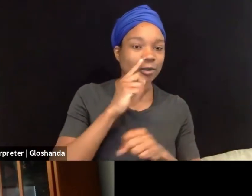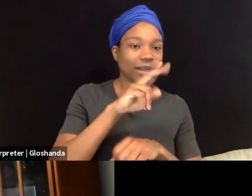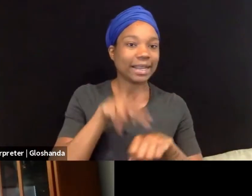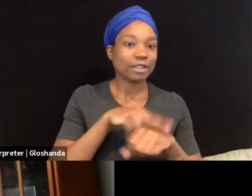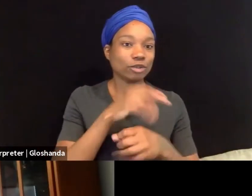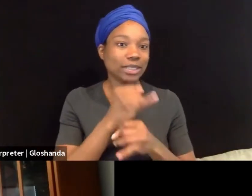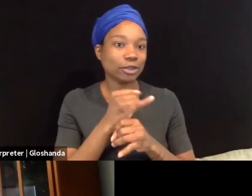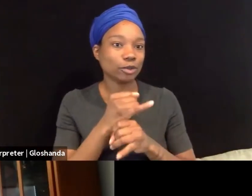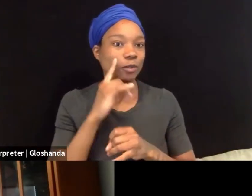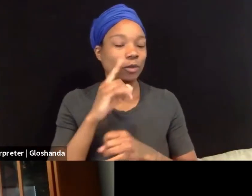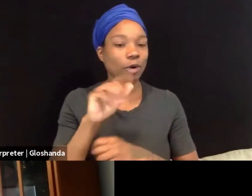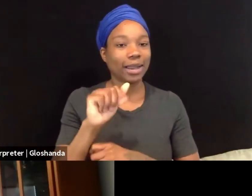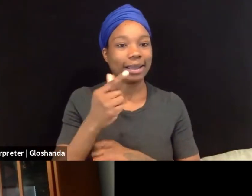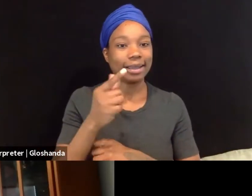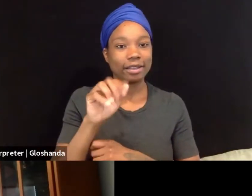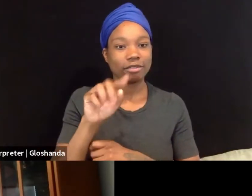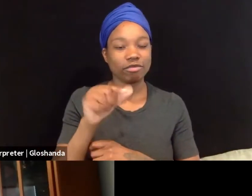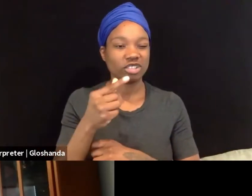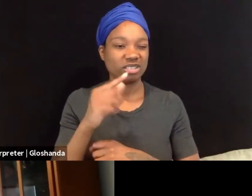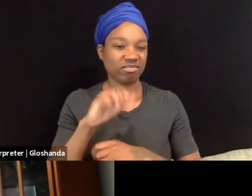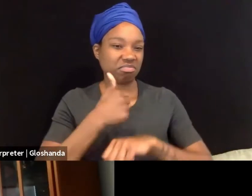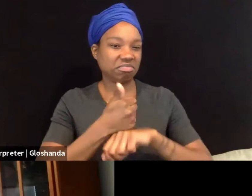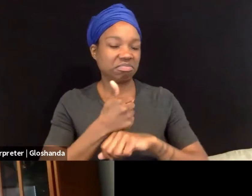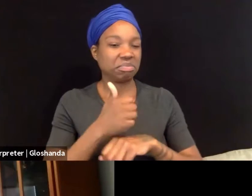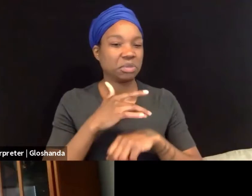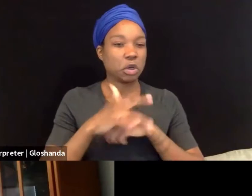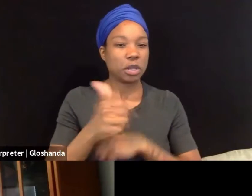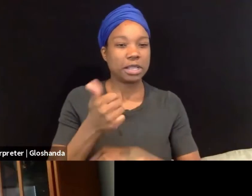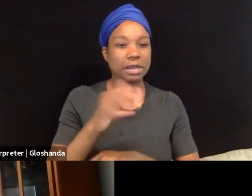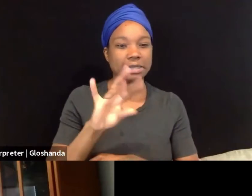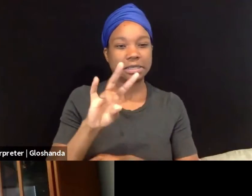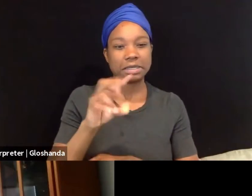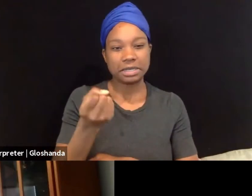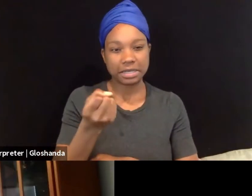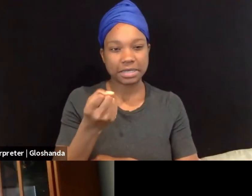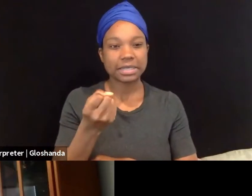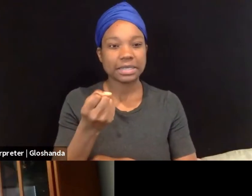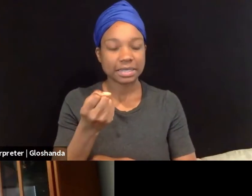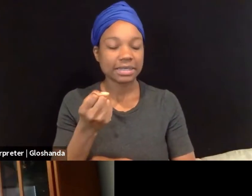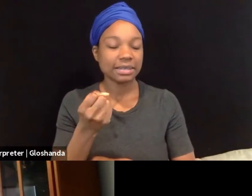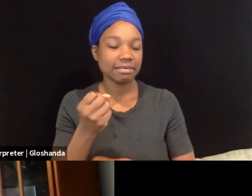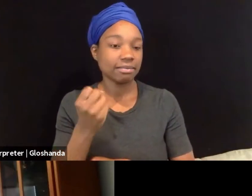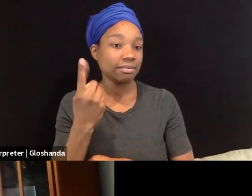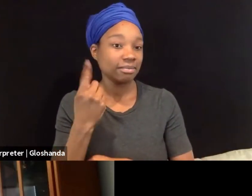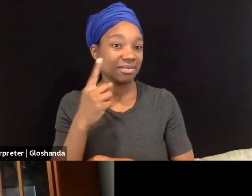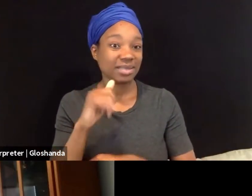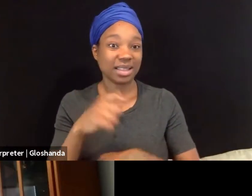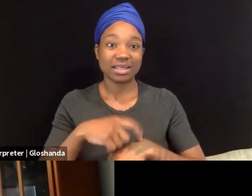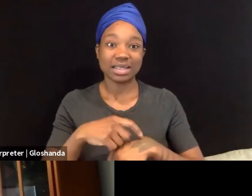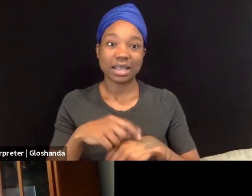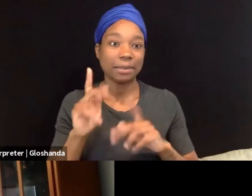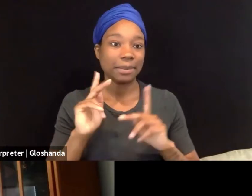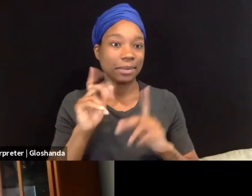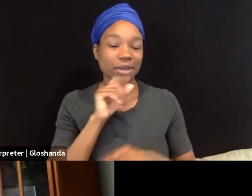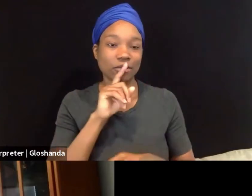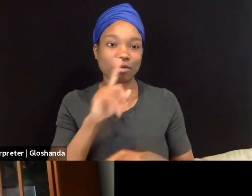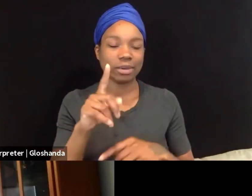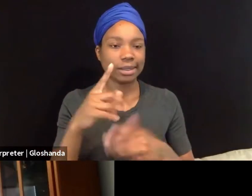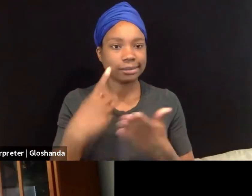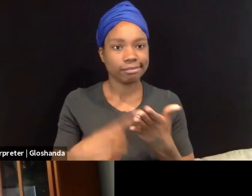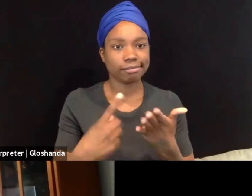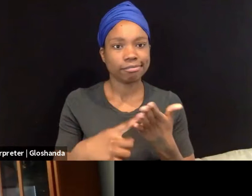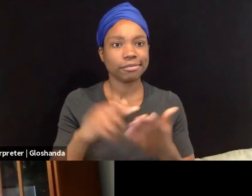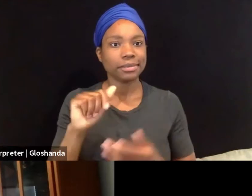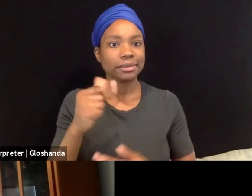the 1980s. And at that time, people really didn't talk much about aging and disaster